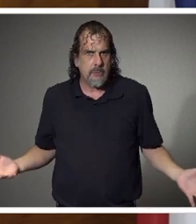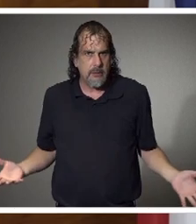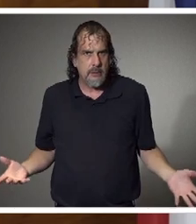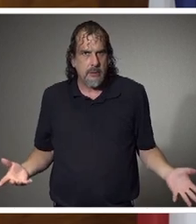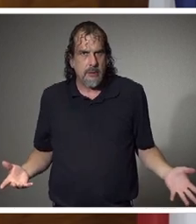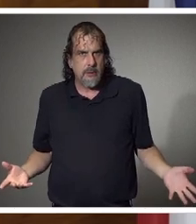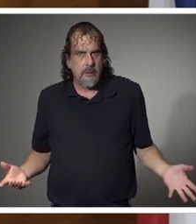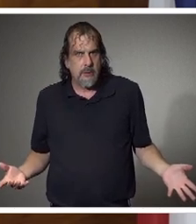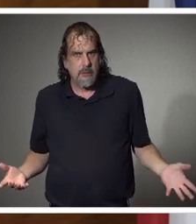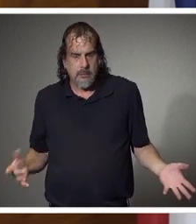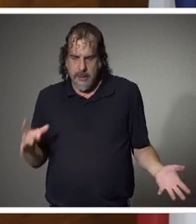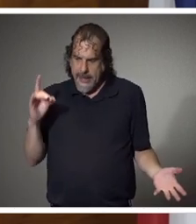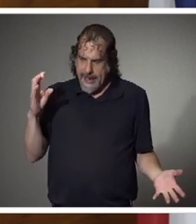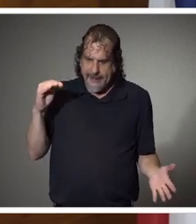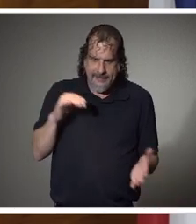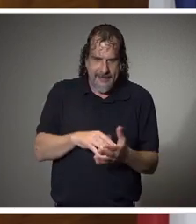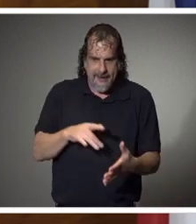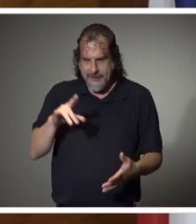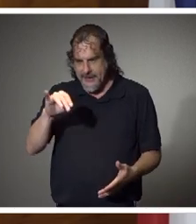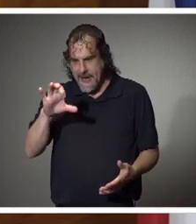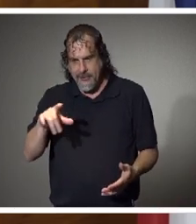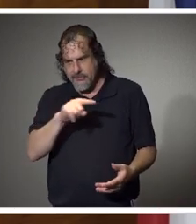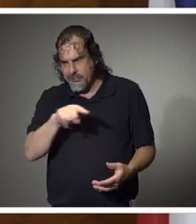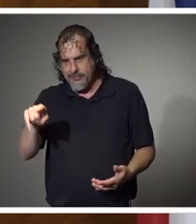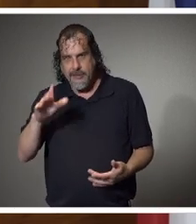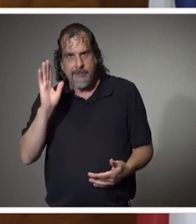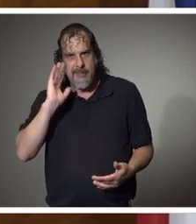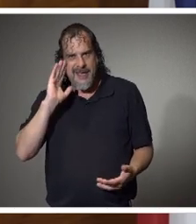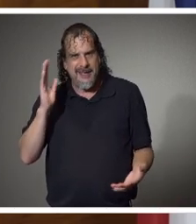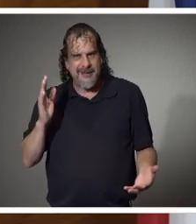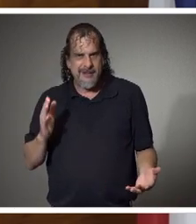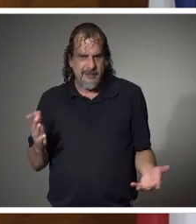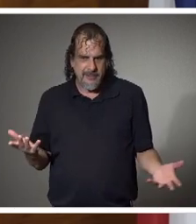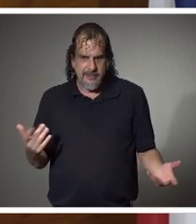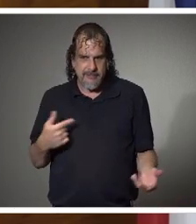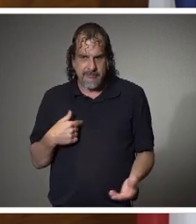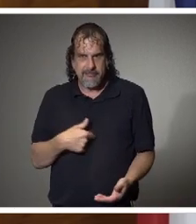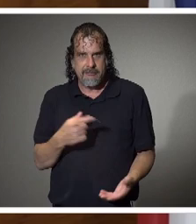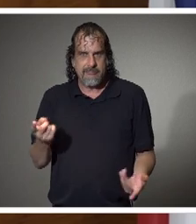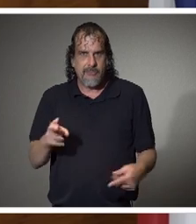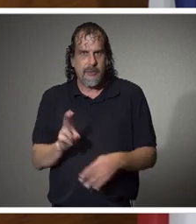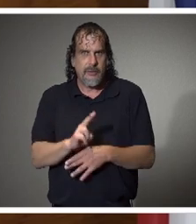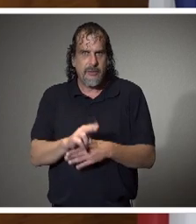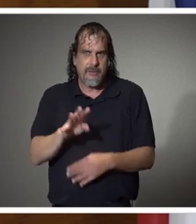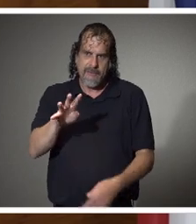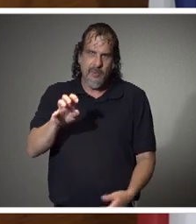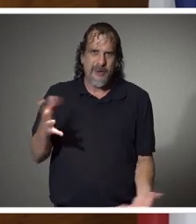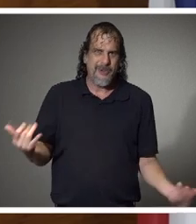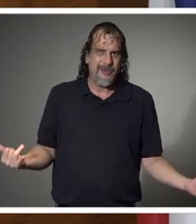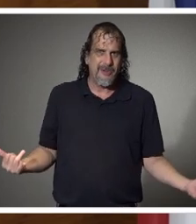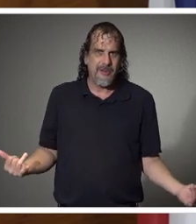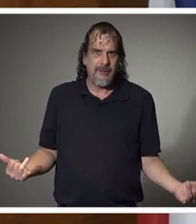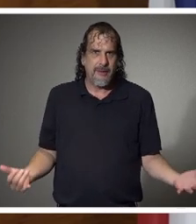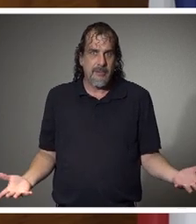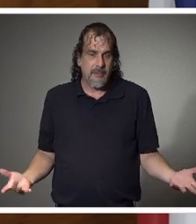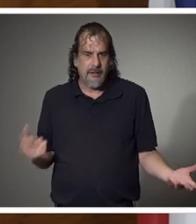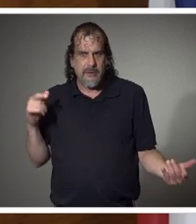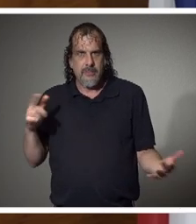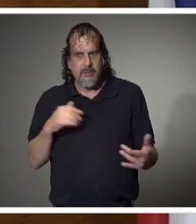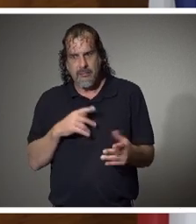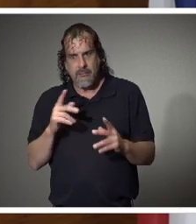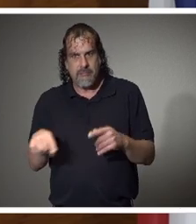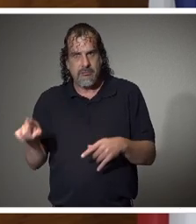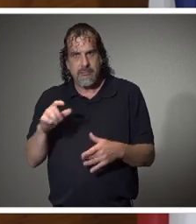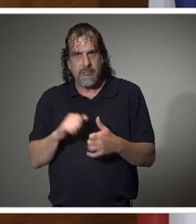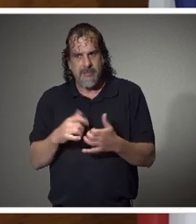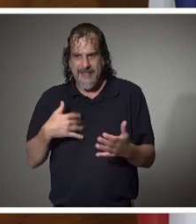needing 8,987 hospital beds, wherein we're actually only utilizing 400 hospital beds, about